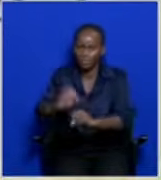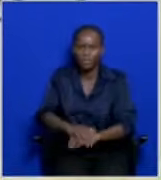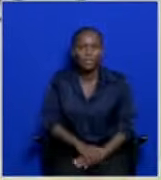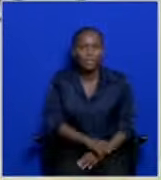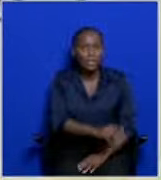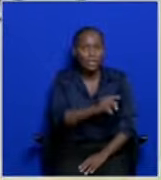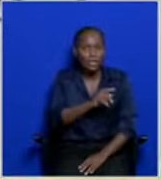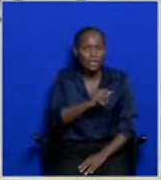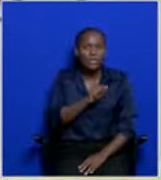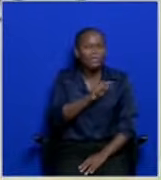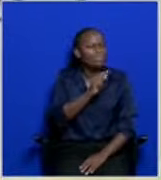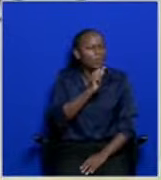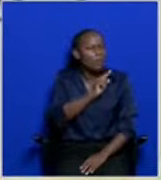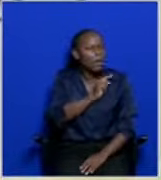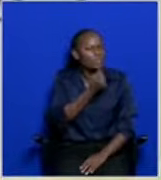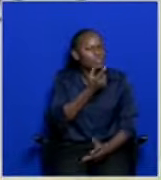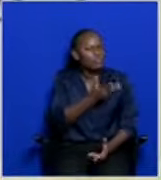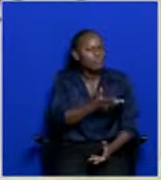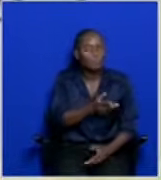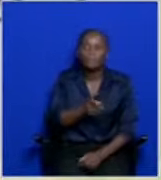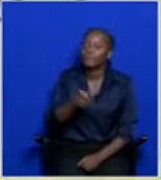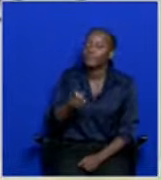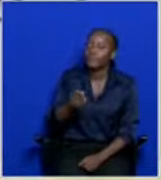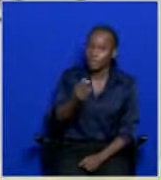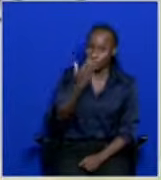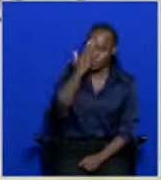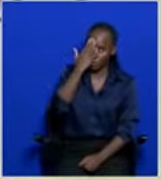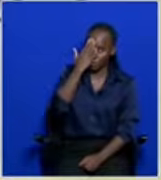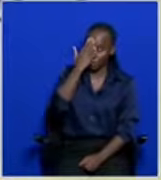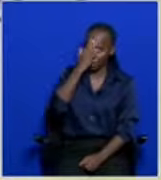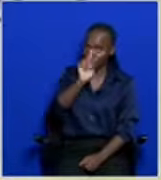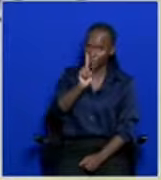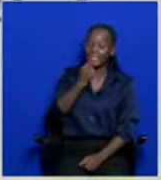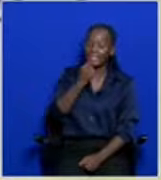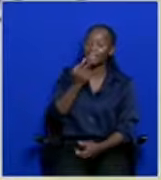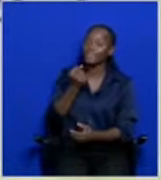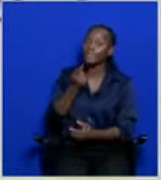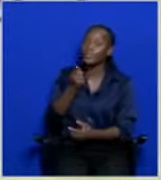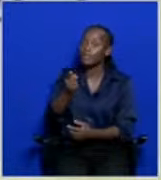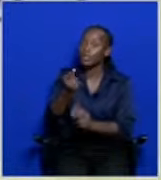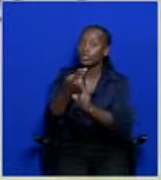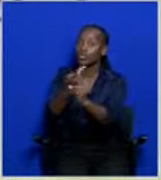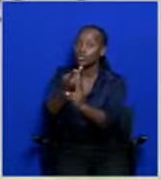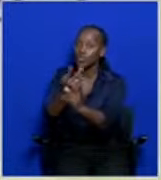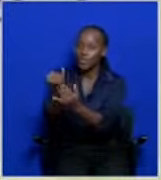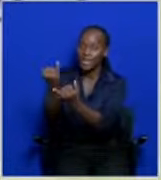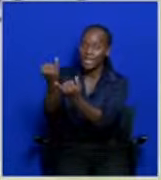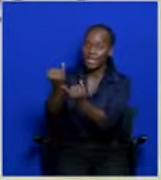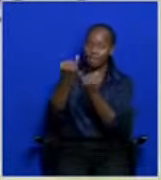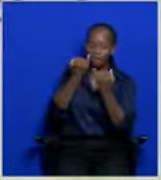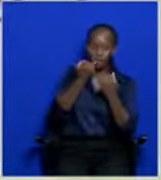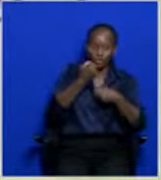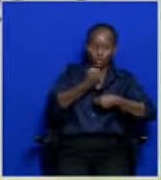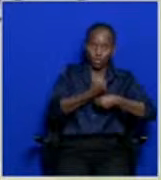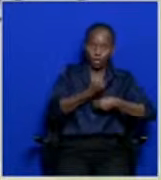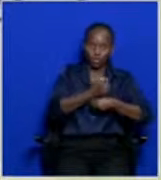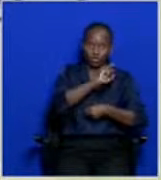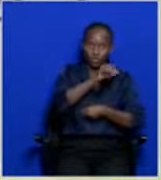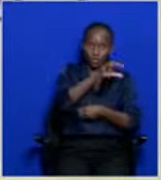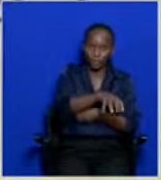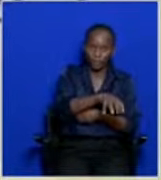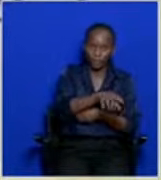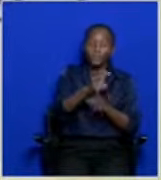officially in Johannesburg with accountability. For instance, if they are invited by Johannesburg, they will be led by the people